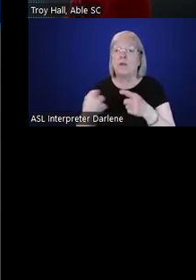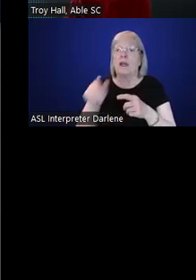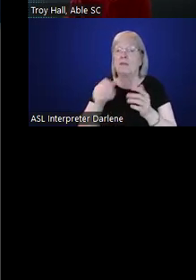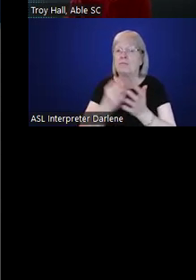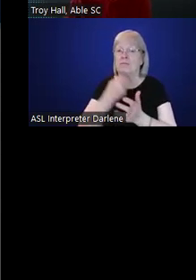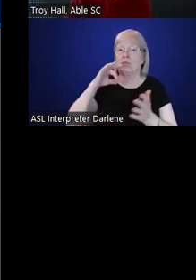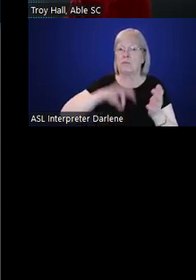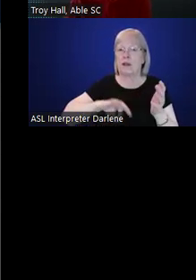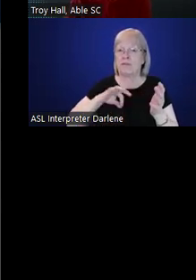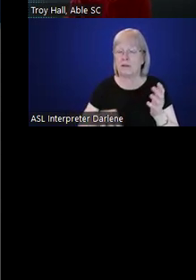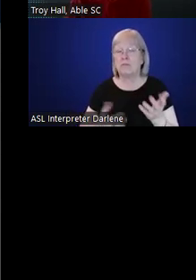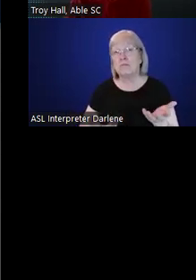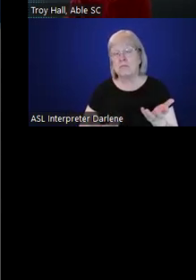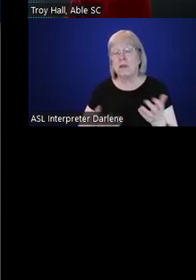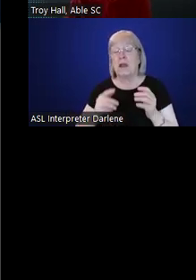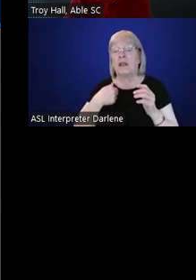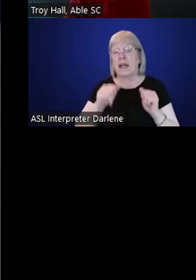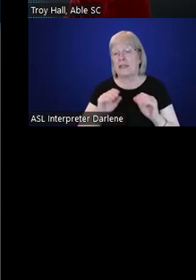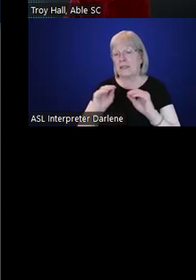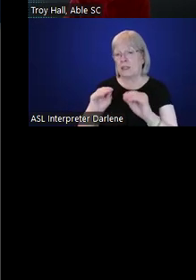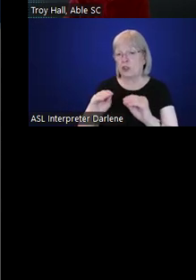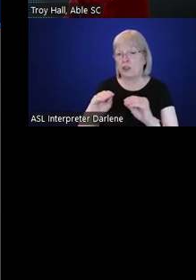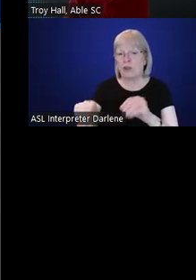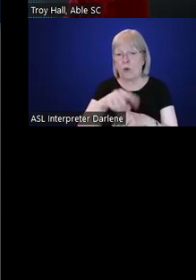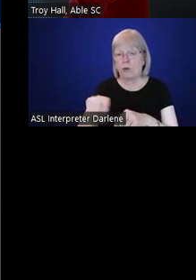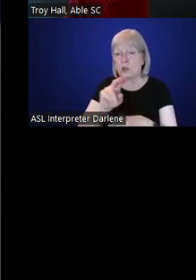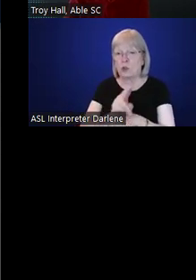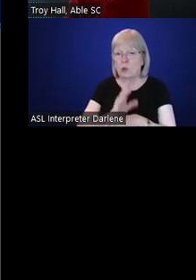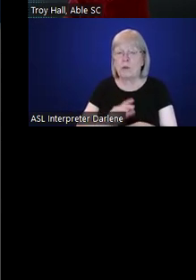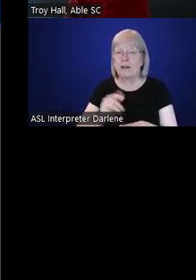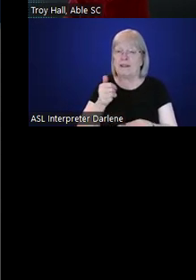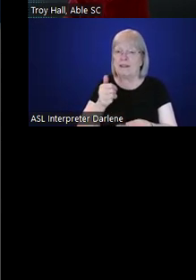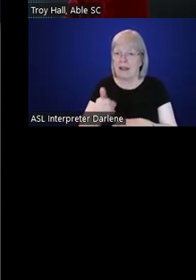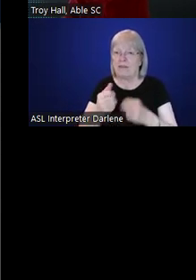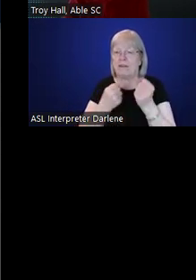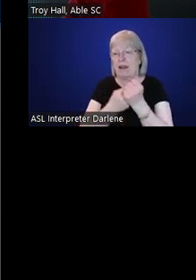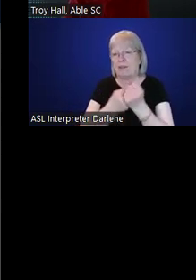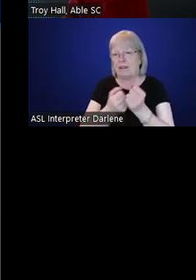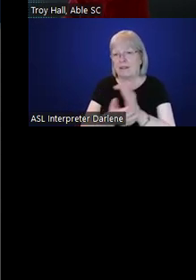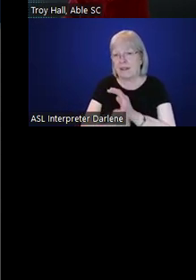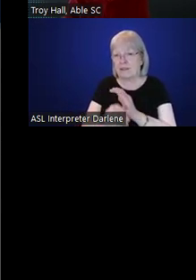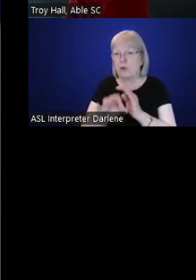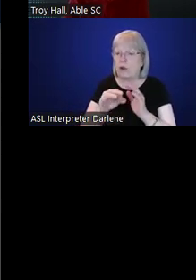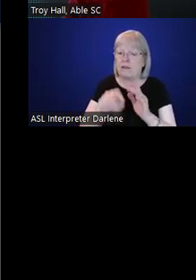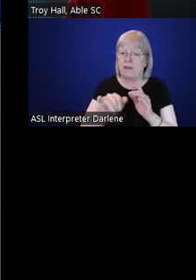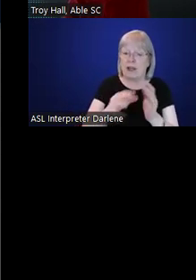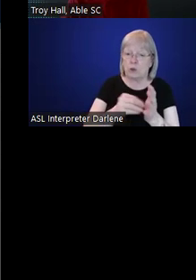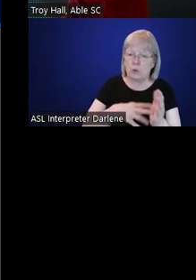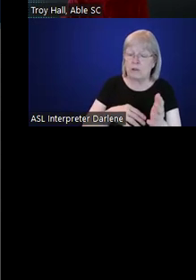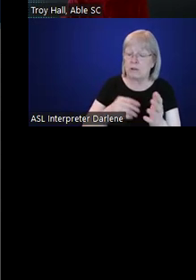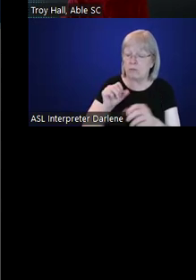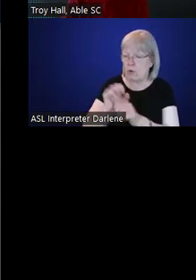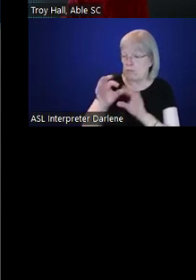also teach consumers self-advocacy skills so that a consumer working with VR can voice exactly what they need,